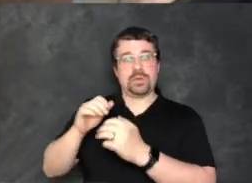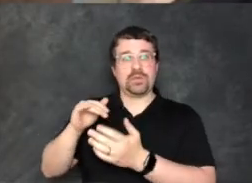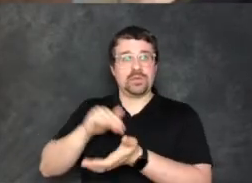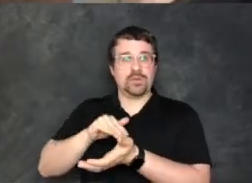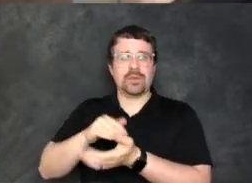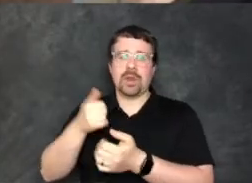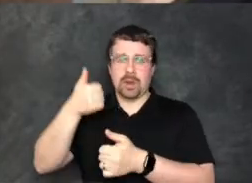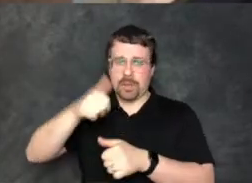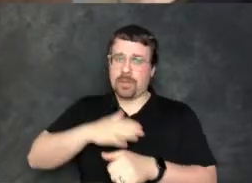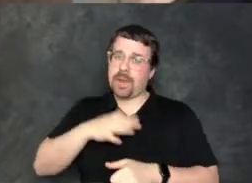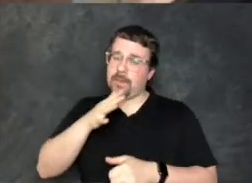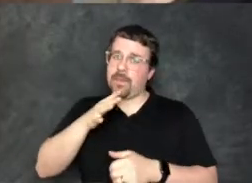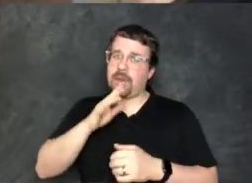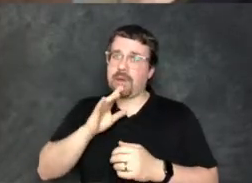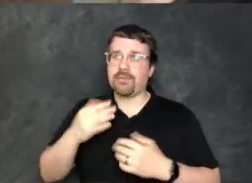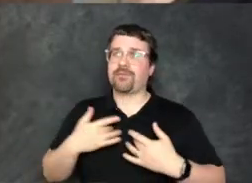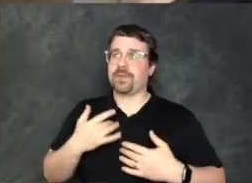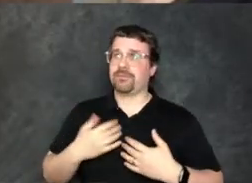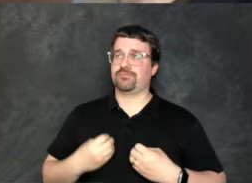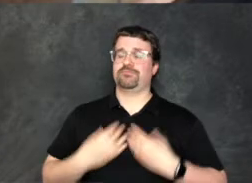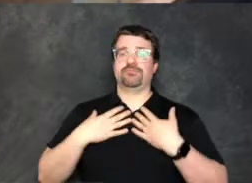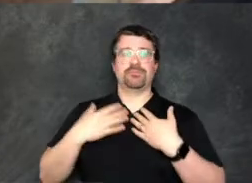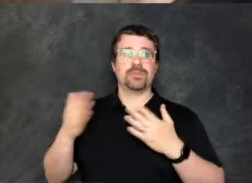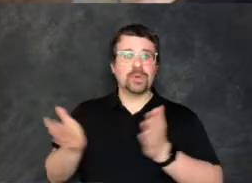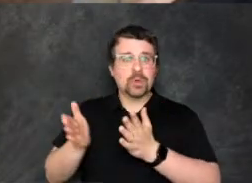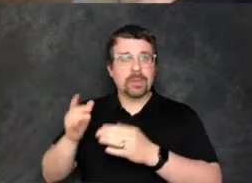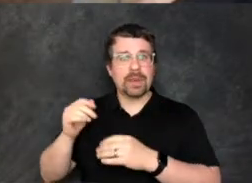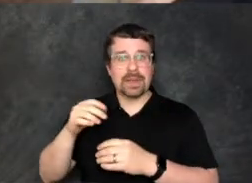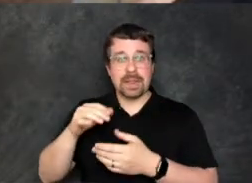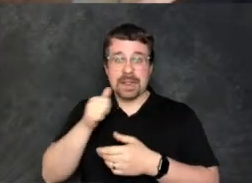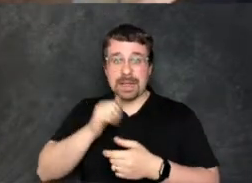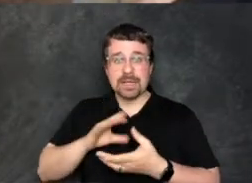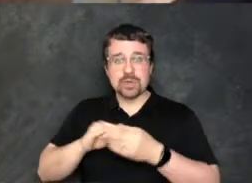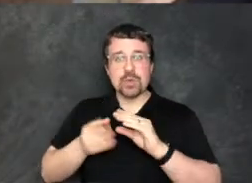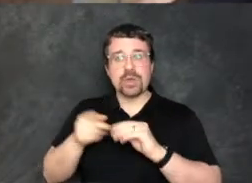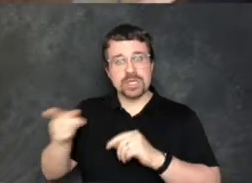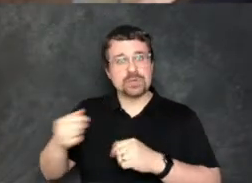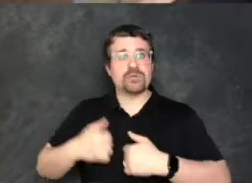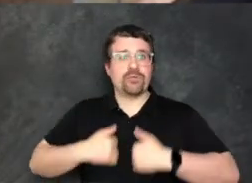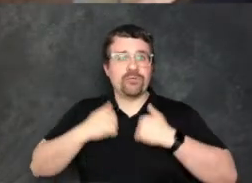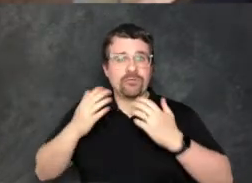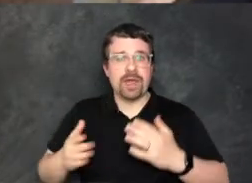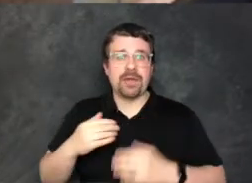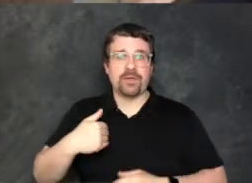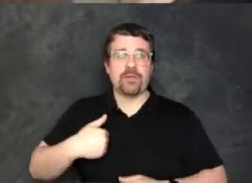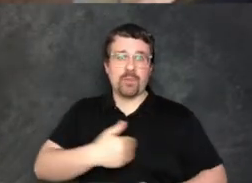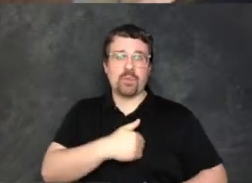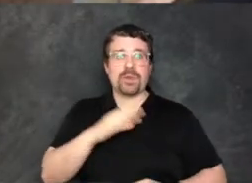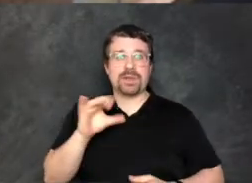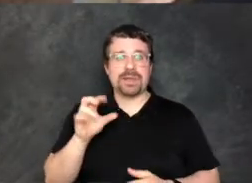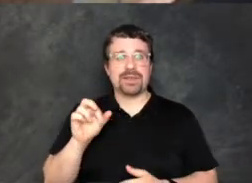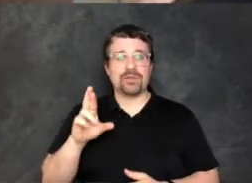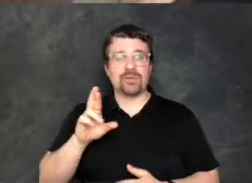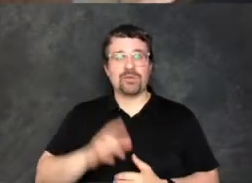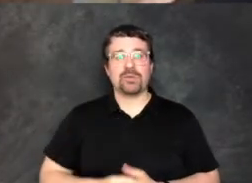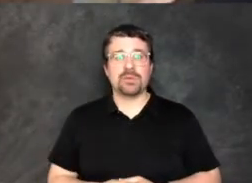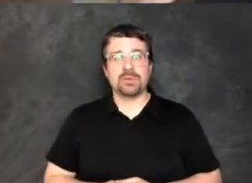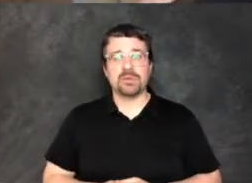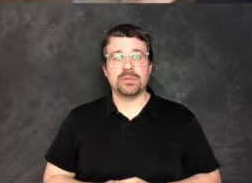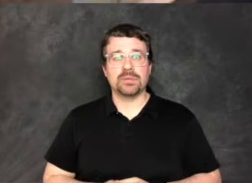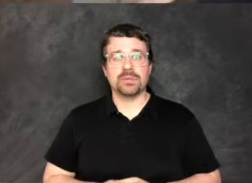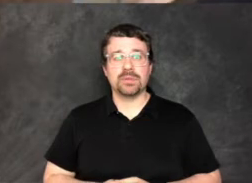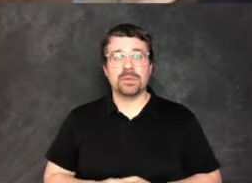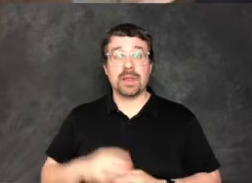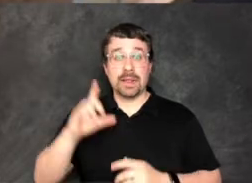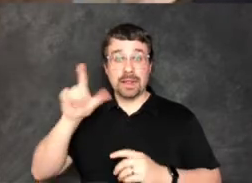the doctor. And I remember my mom being encouraged by this lady's story of how she was a survivor of breast